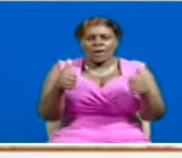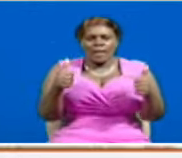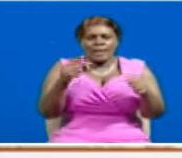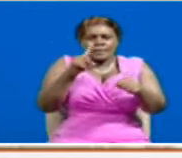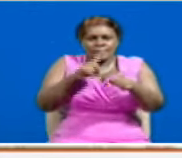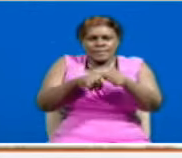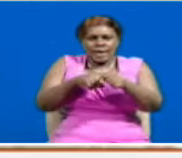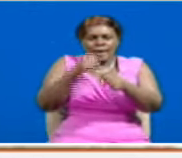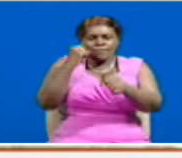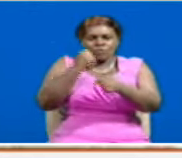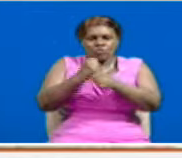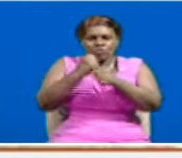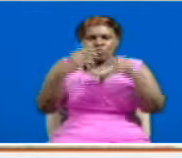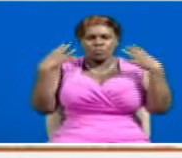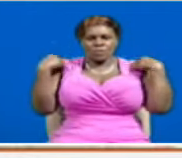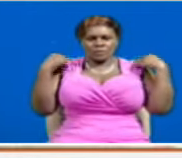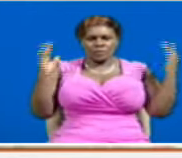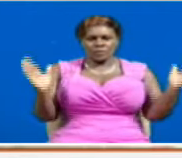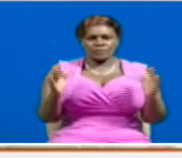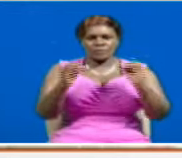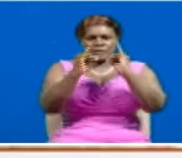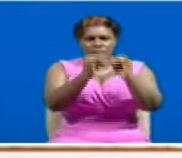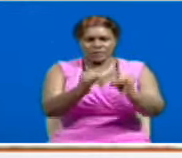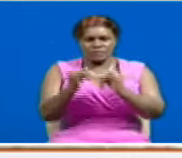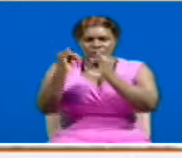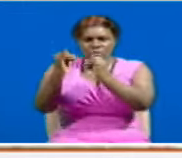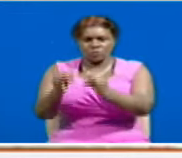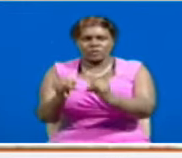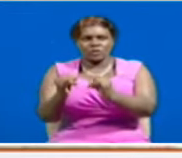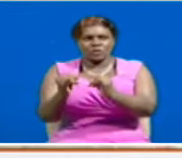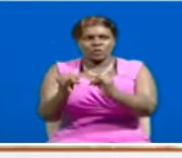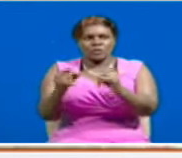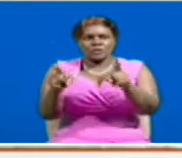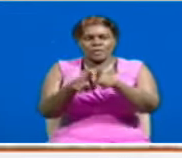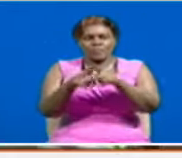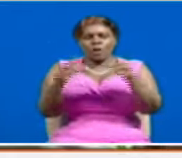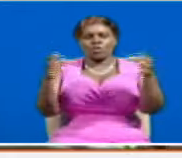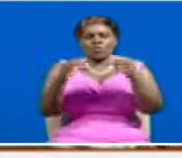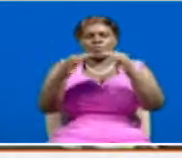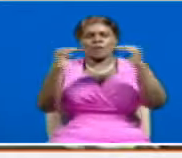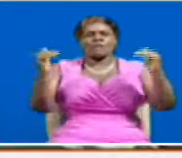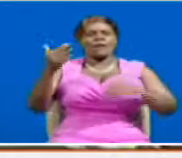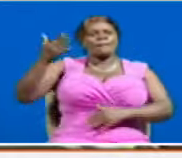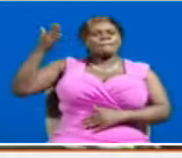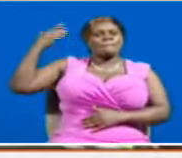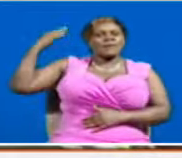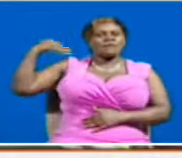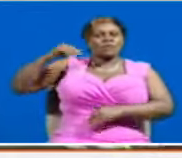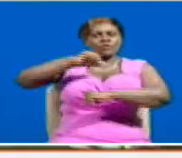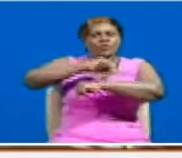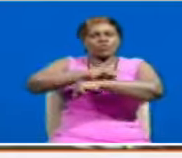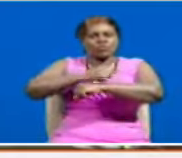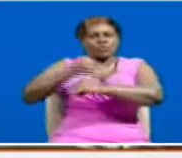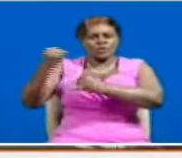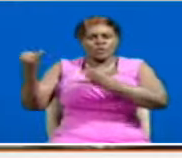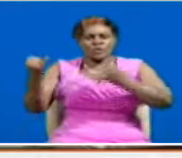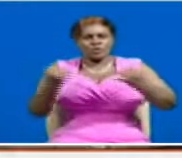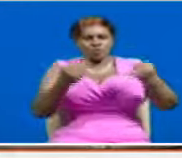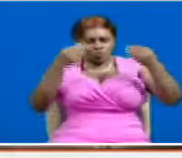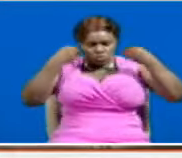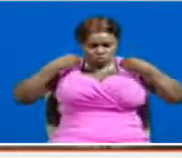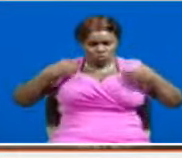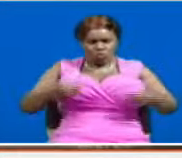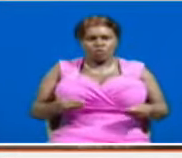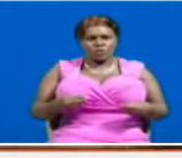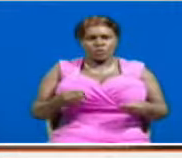encourage them to do it individually as learners or at group level. Initially, schools had introduced new school uniforms